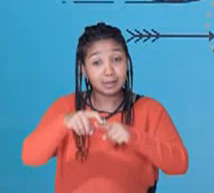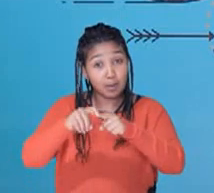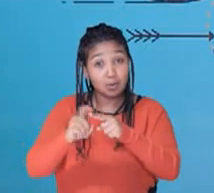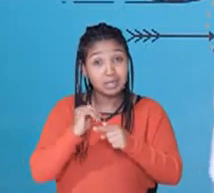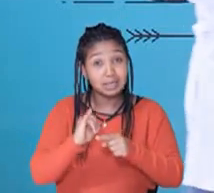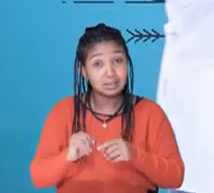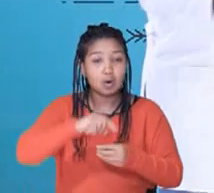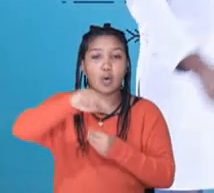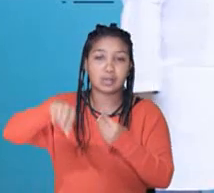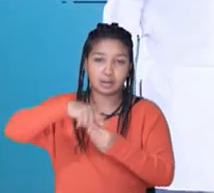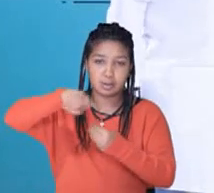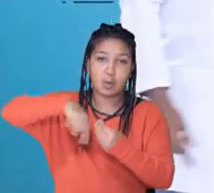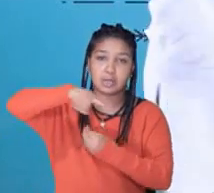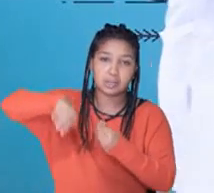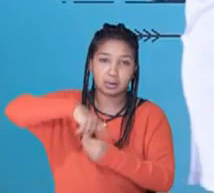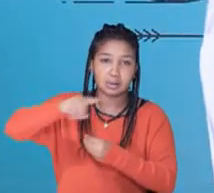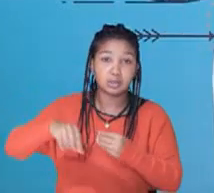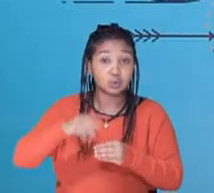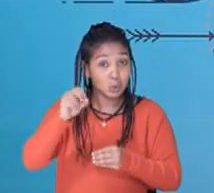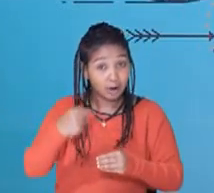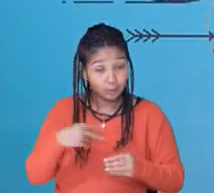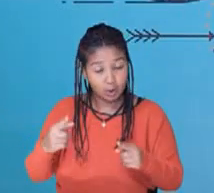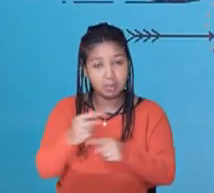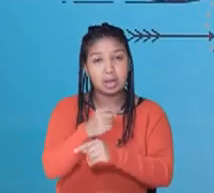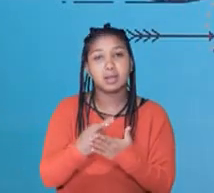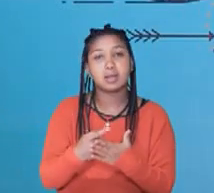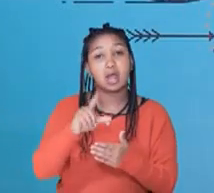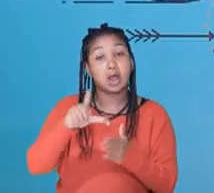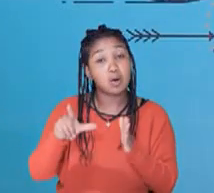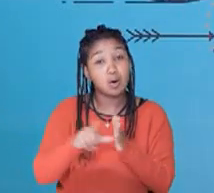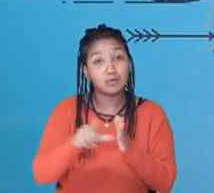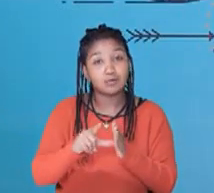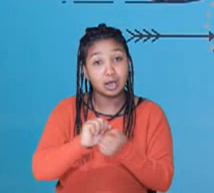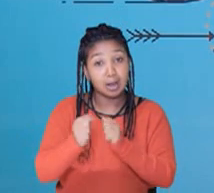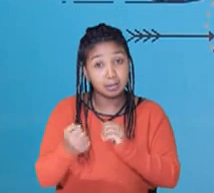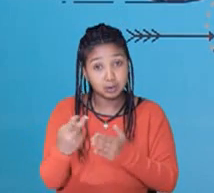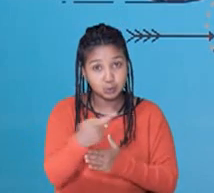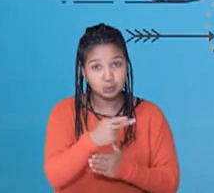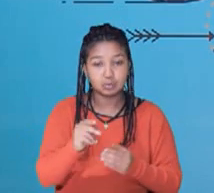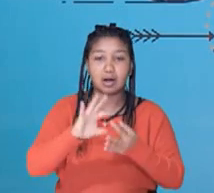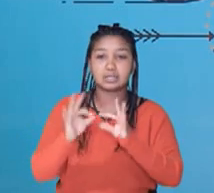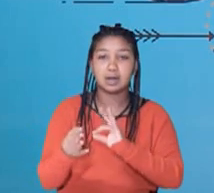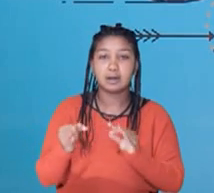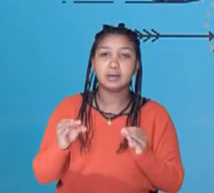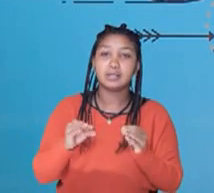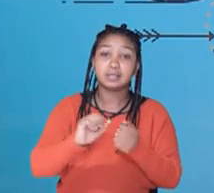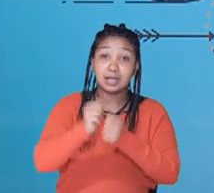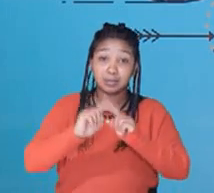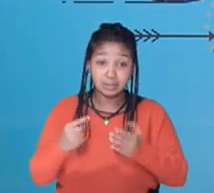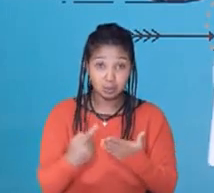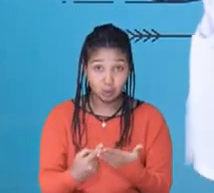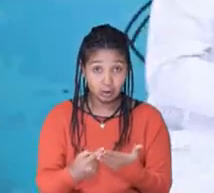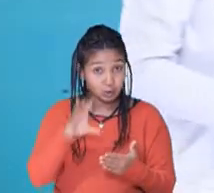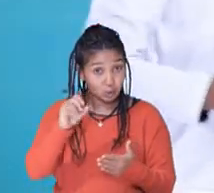pulley is rotating. Therefore, we should have to apply a law of dynamics for these two, translational dynamics, but for